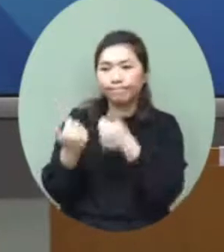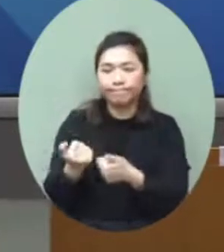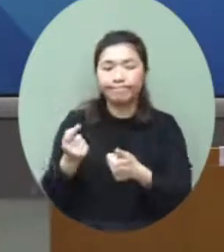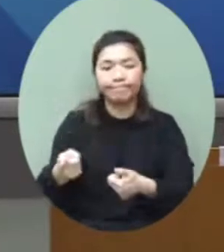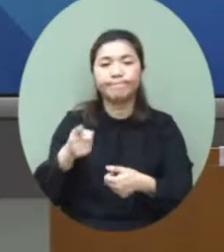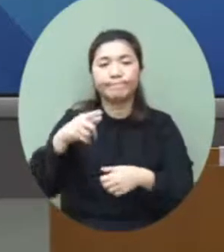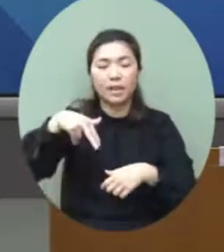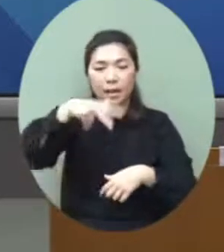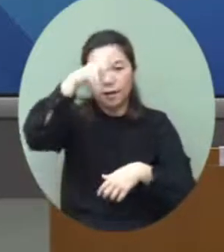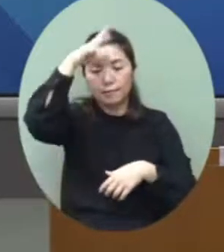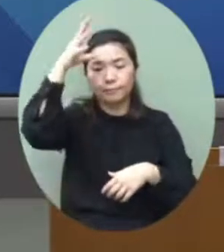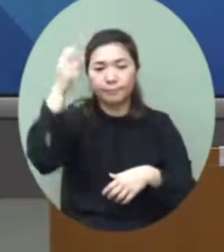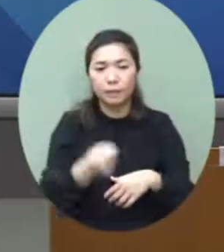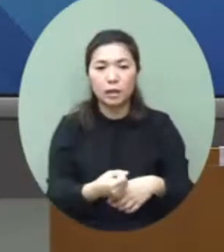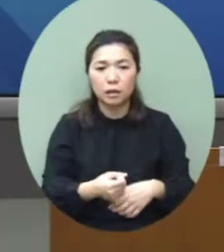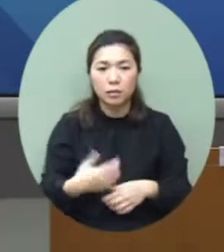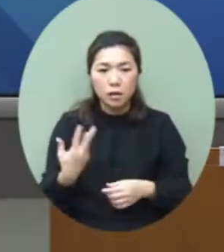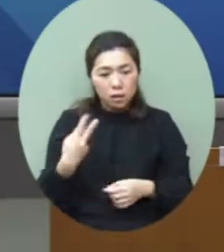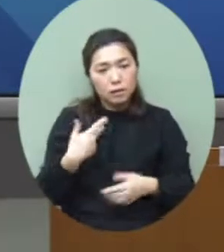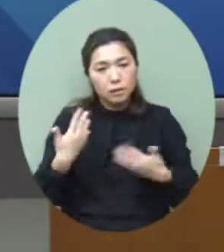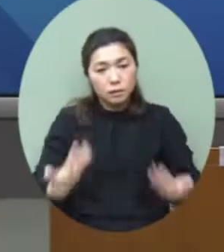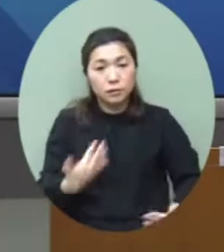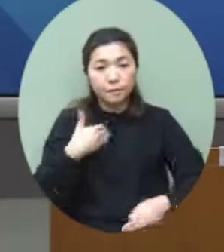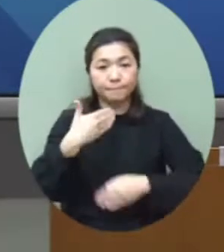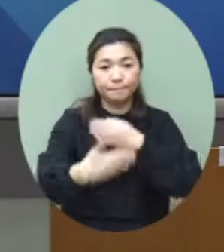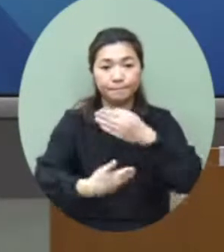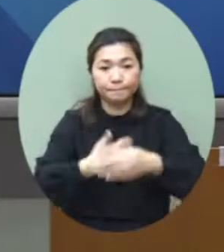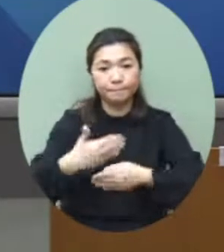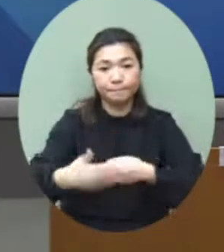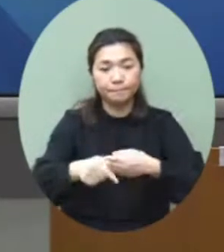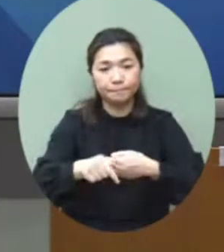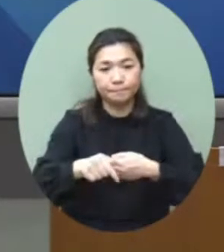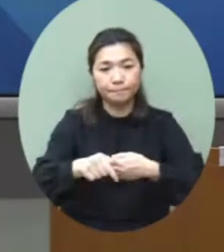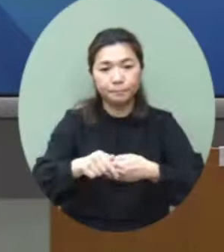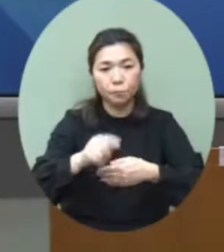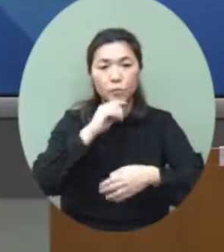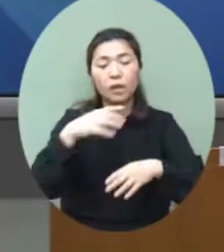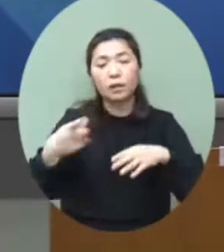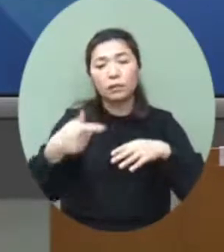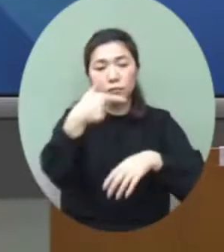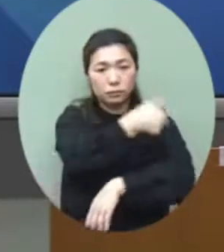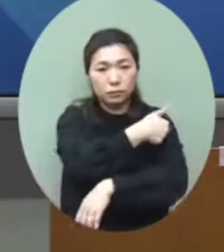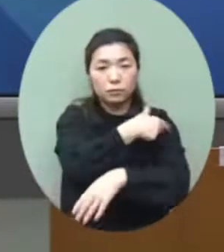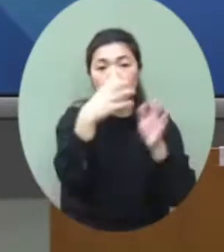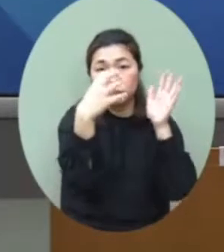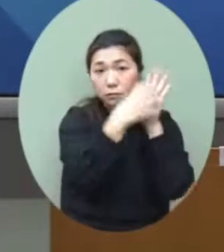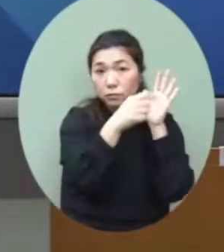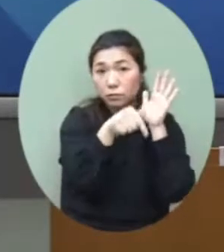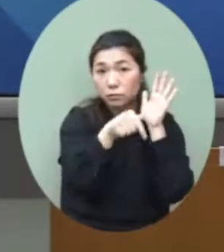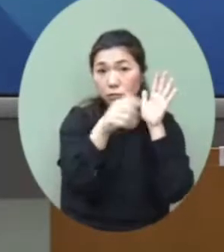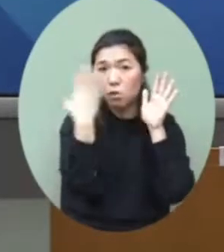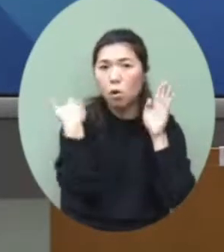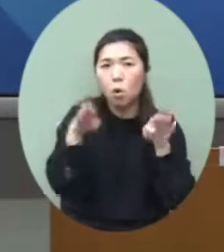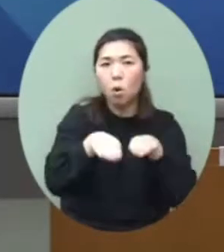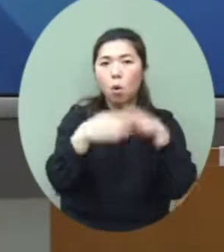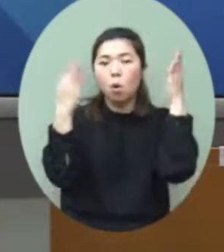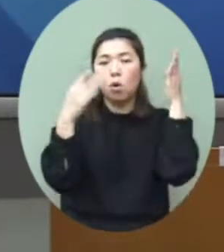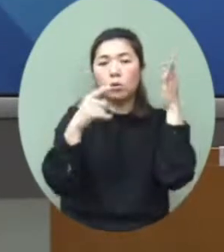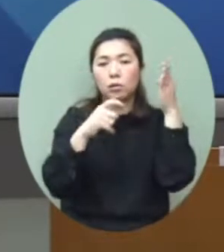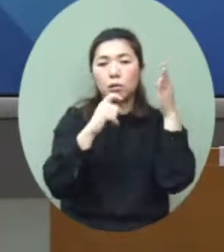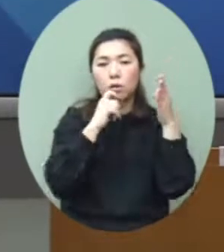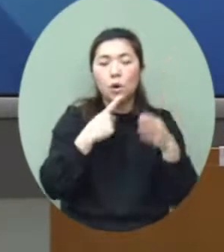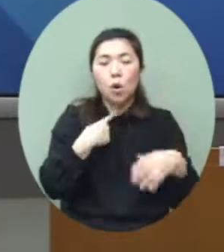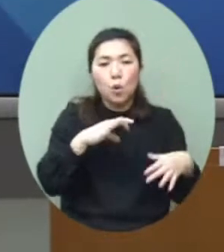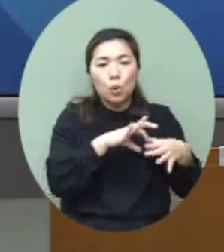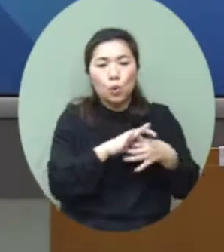SFH, please talk about the relationship between the vaccine pass and also those who have recovered. Since the launching